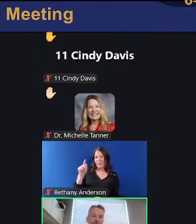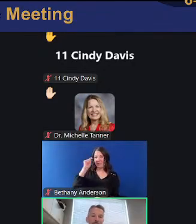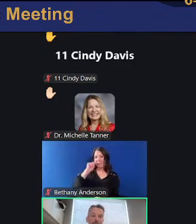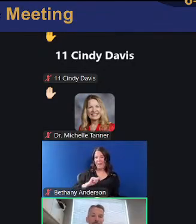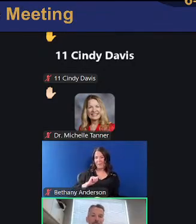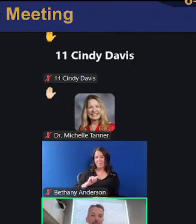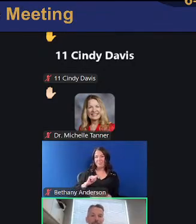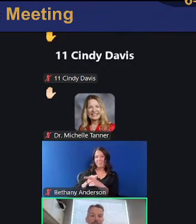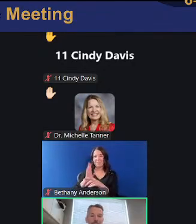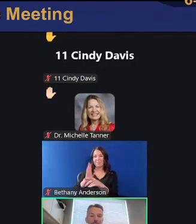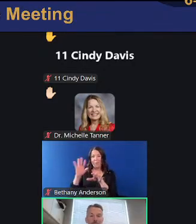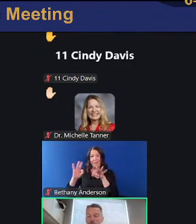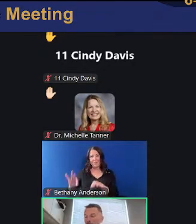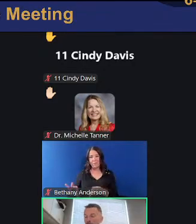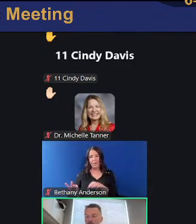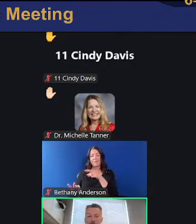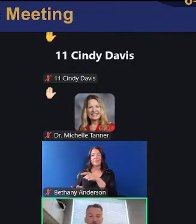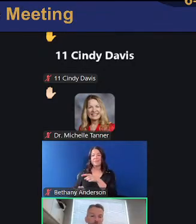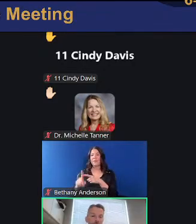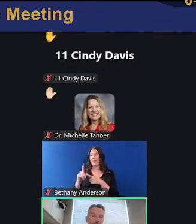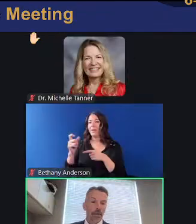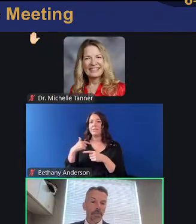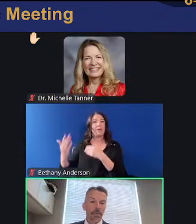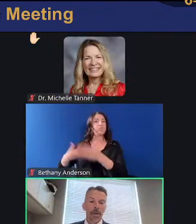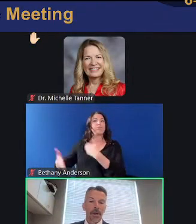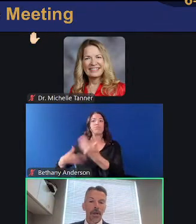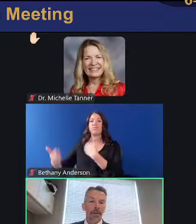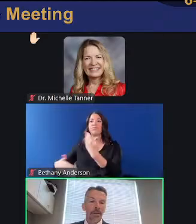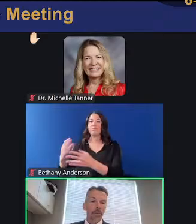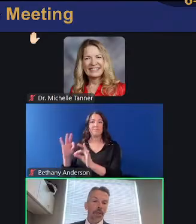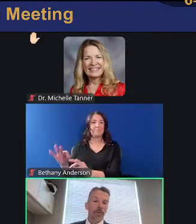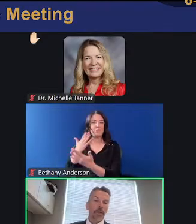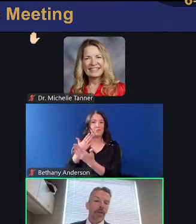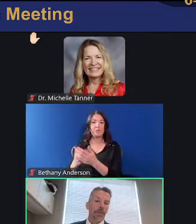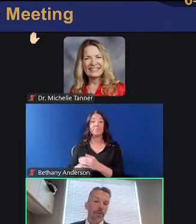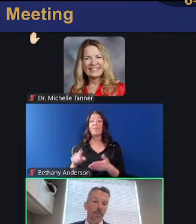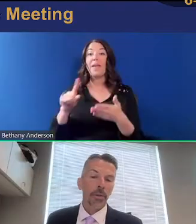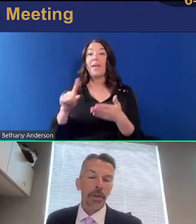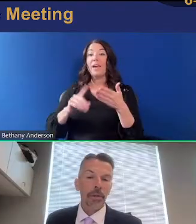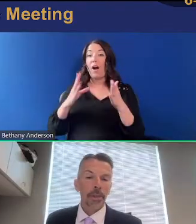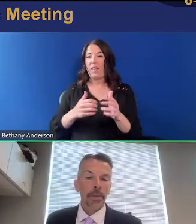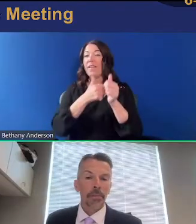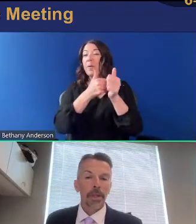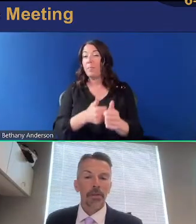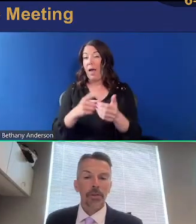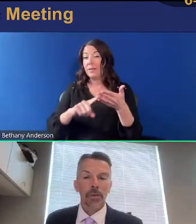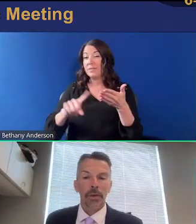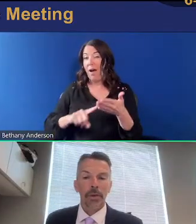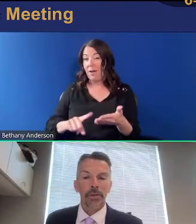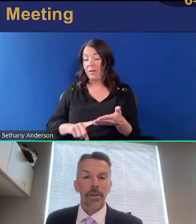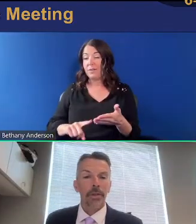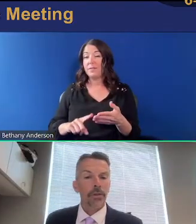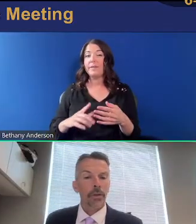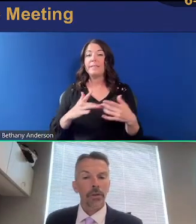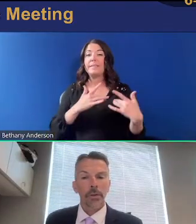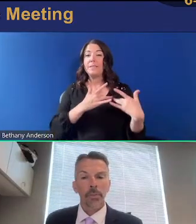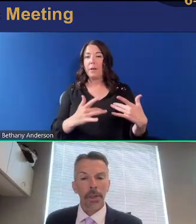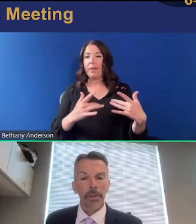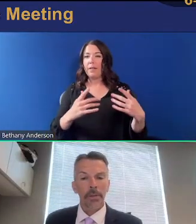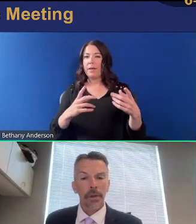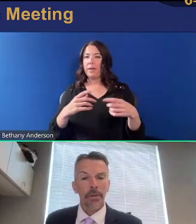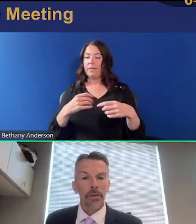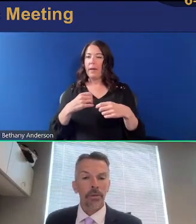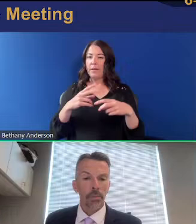as they're moving down this road pretty well. The audit or compliance audits typically come in to make sure that signatures are